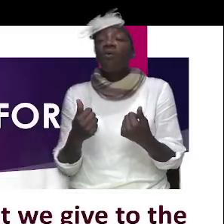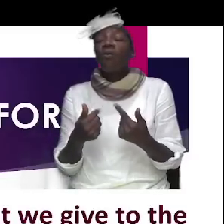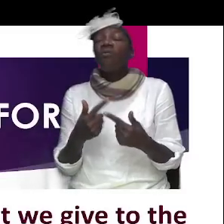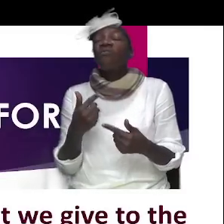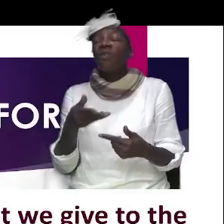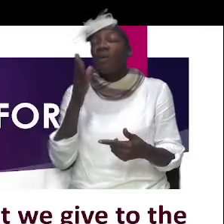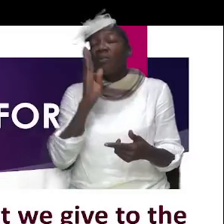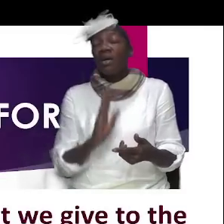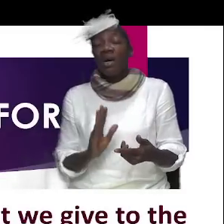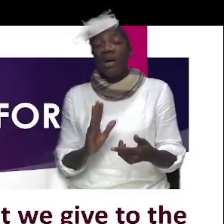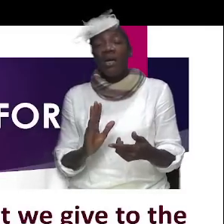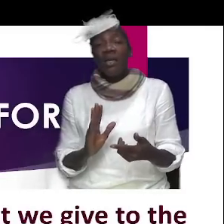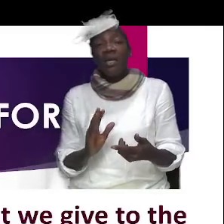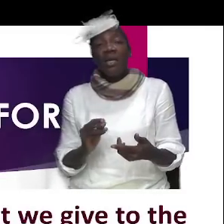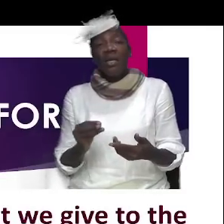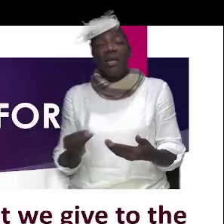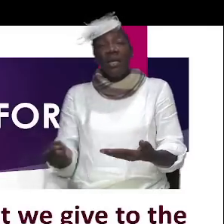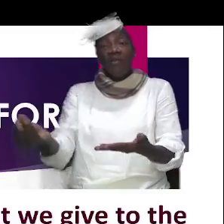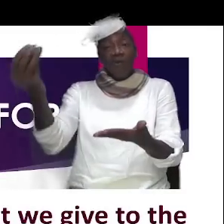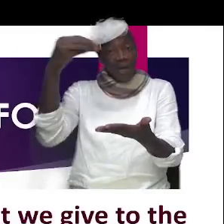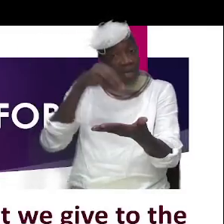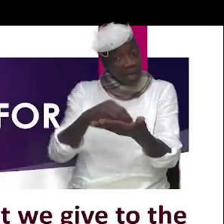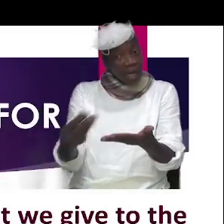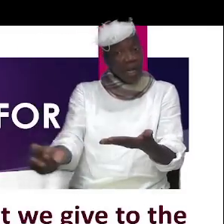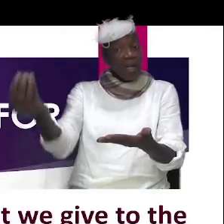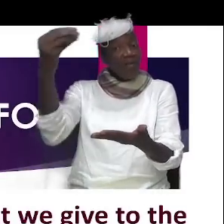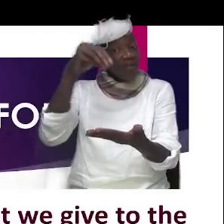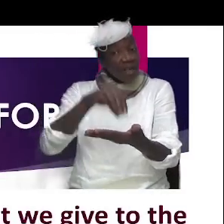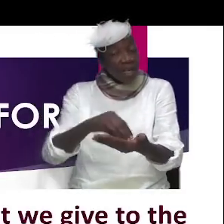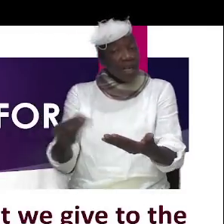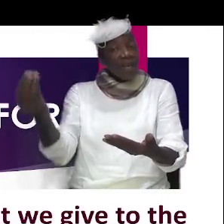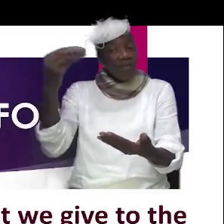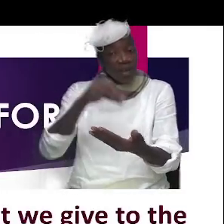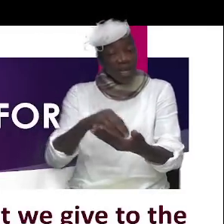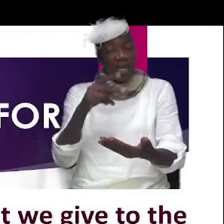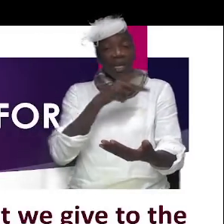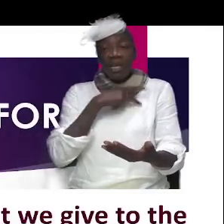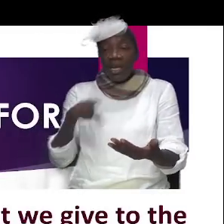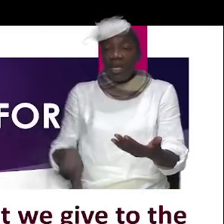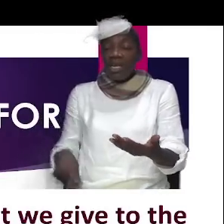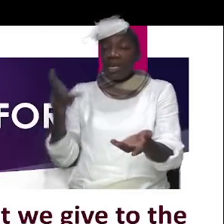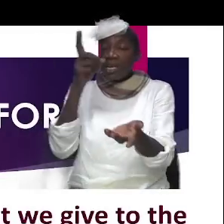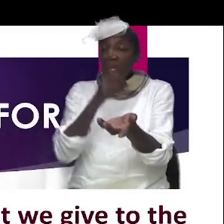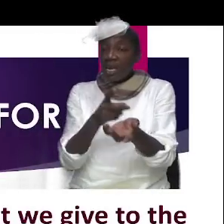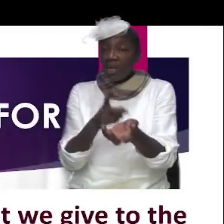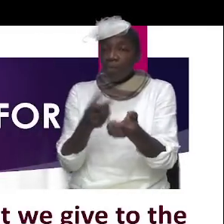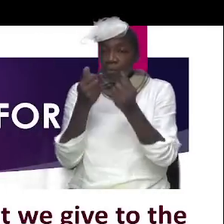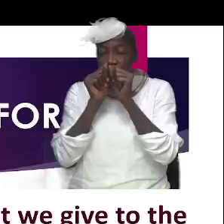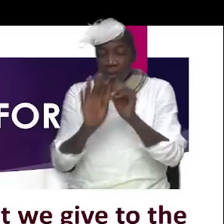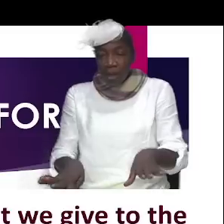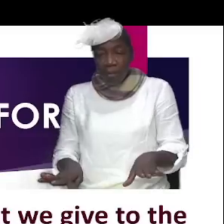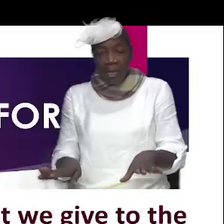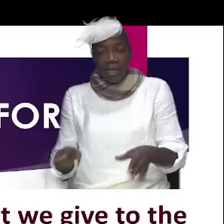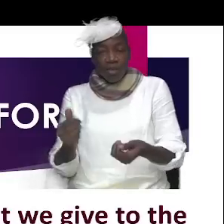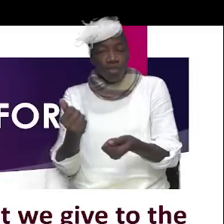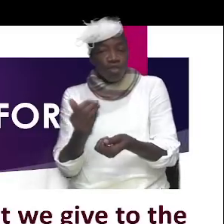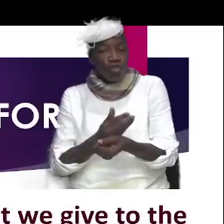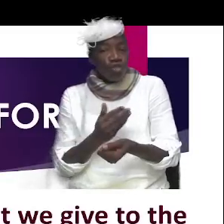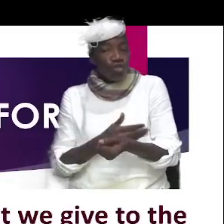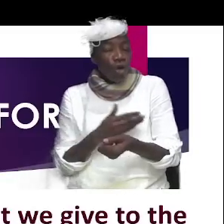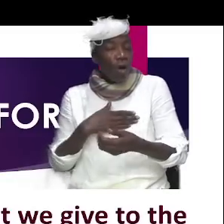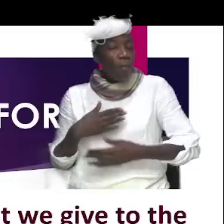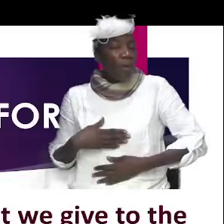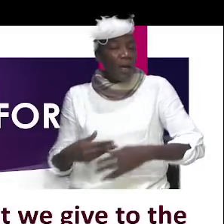if we invest and bless somebody that is poor and that is needy, if